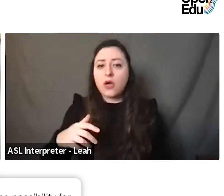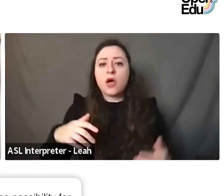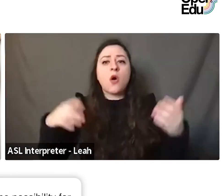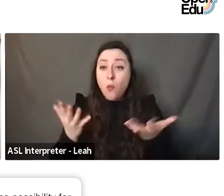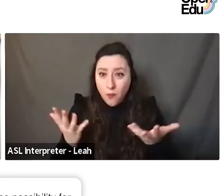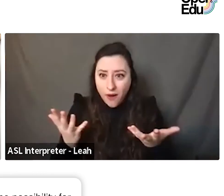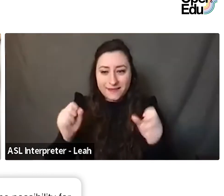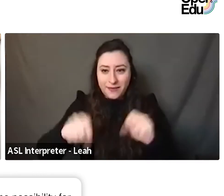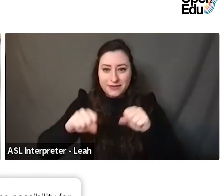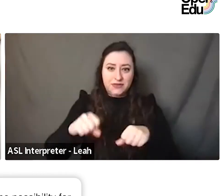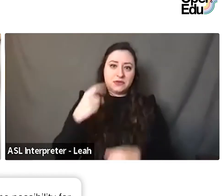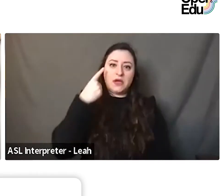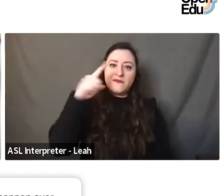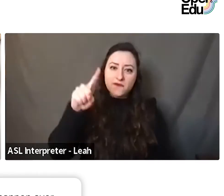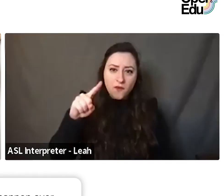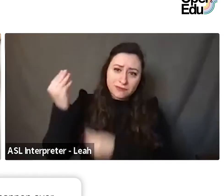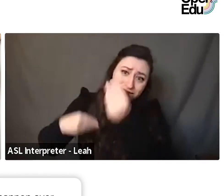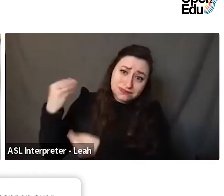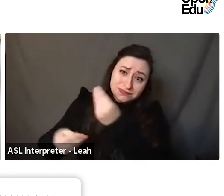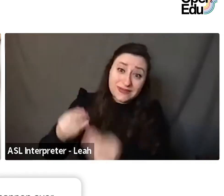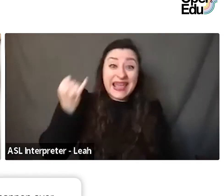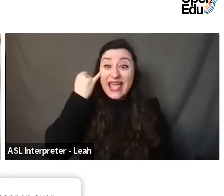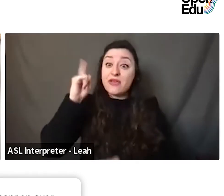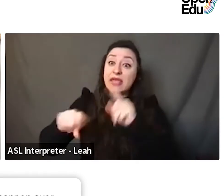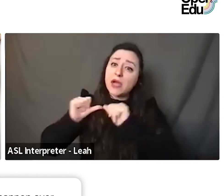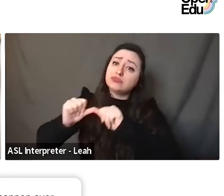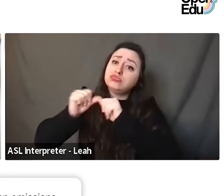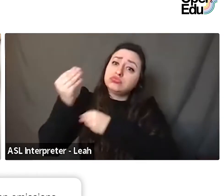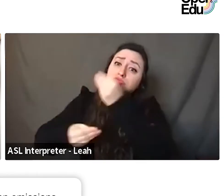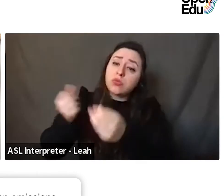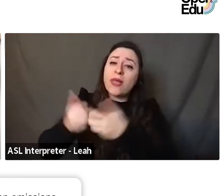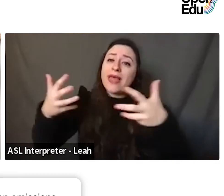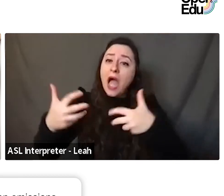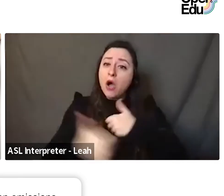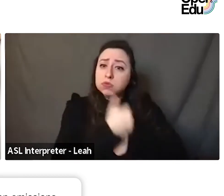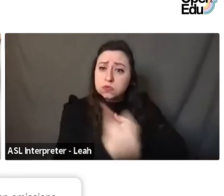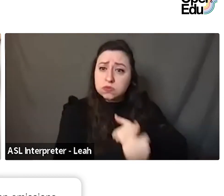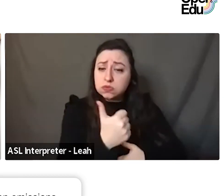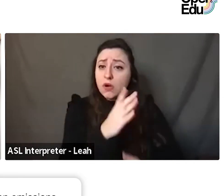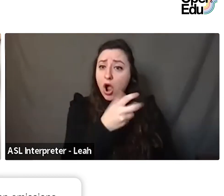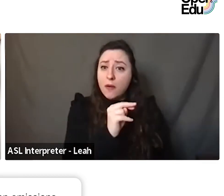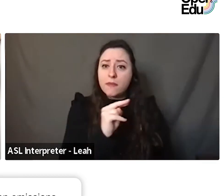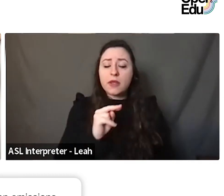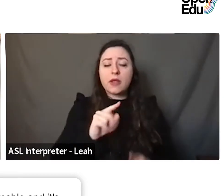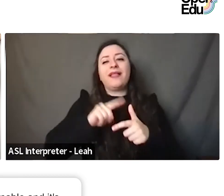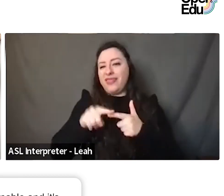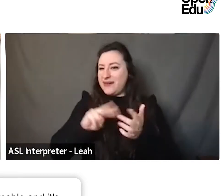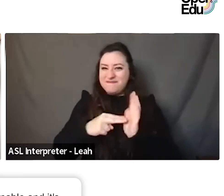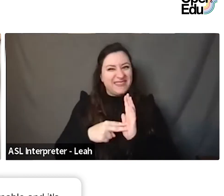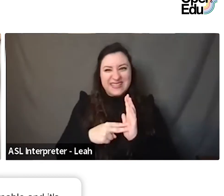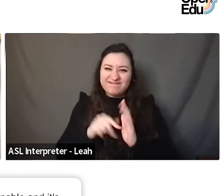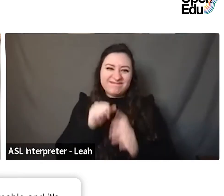possibility for this happening over generations. If it can't happen over generations without producing more carbon emissions, then most likely it's not